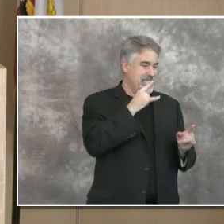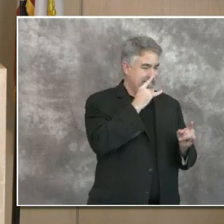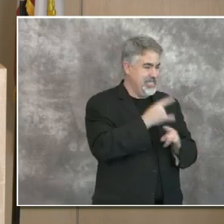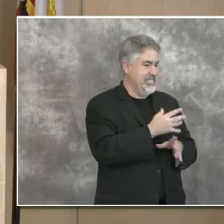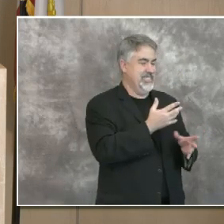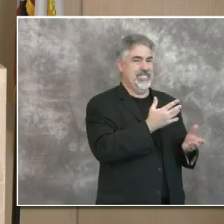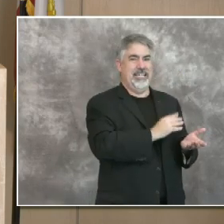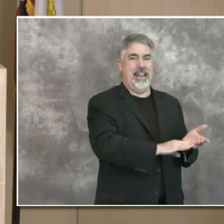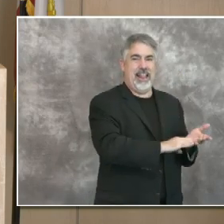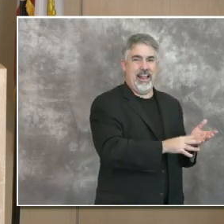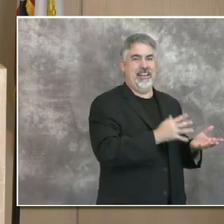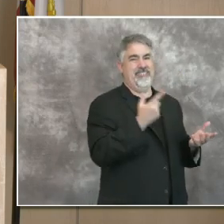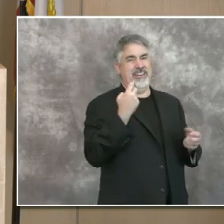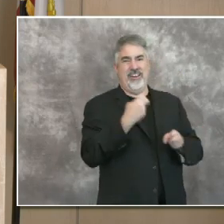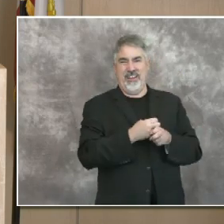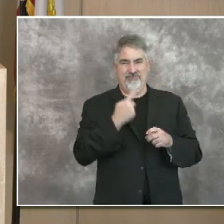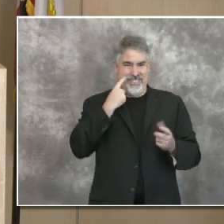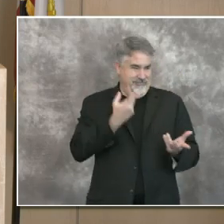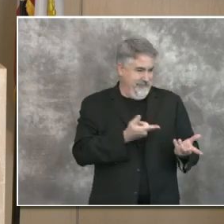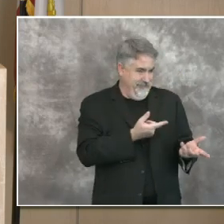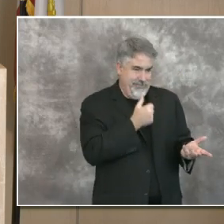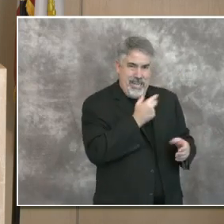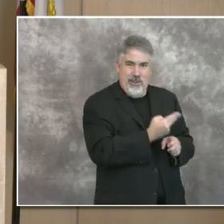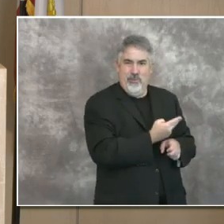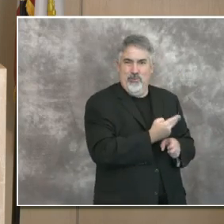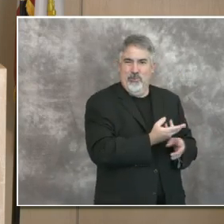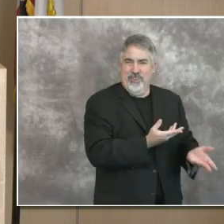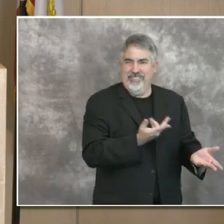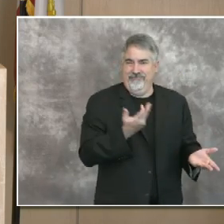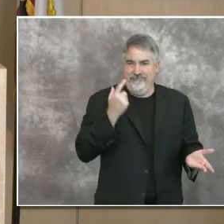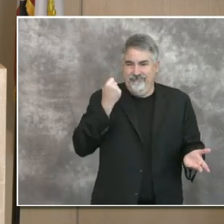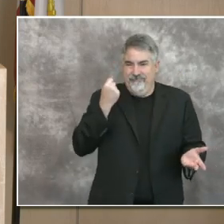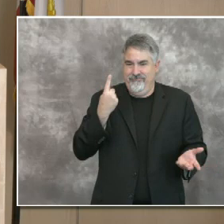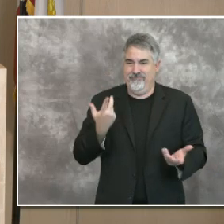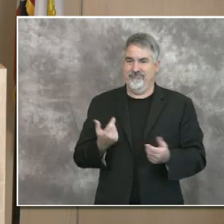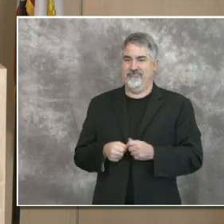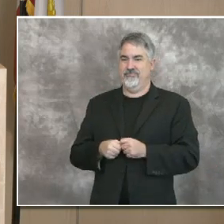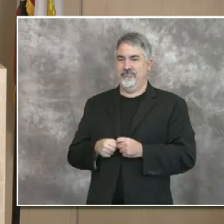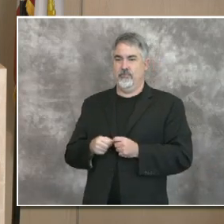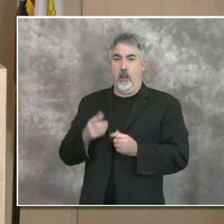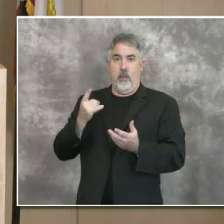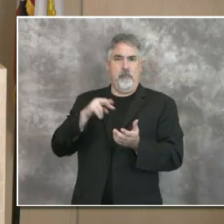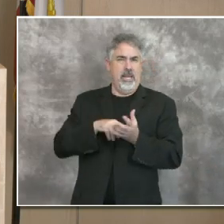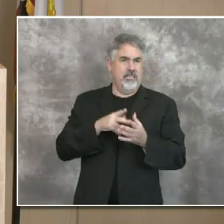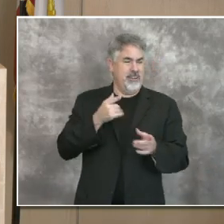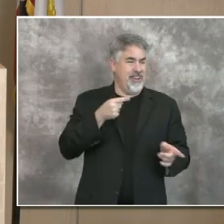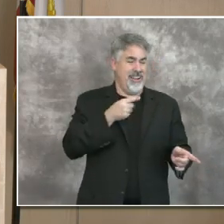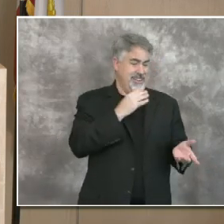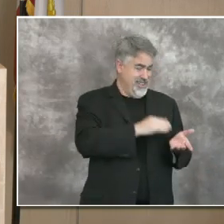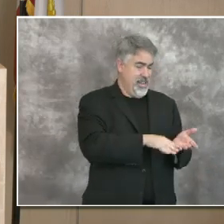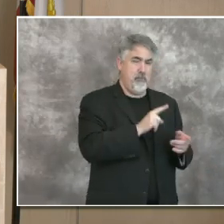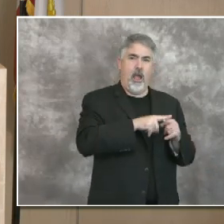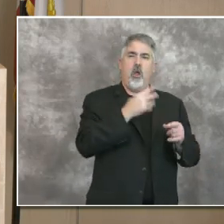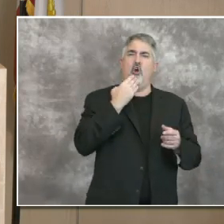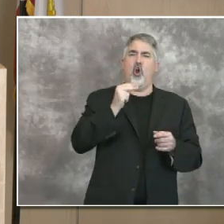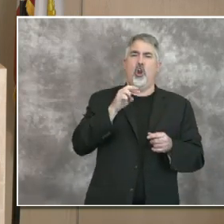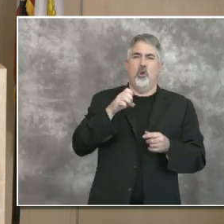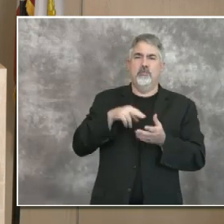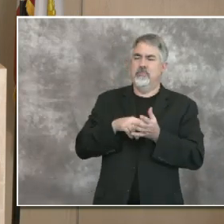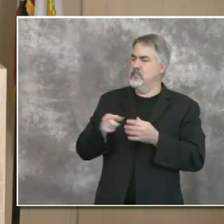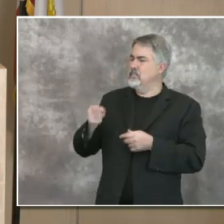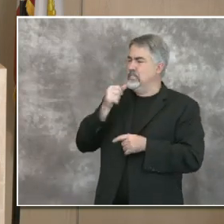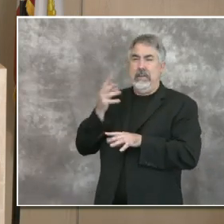good thing in some ways. Bad in terms of laying off staff, but good in terms of the fact that we did not overwhelm